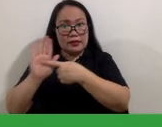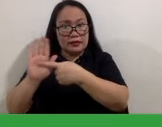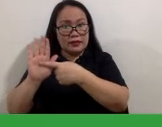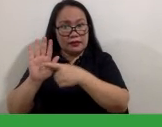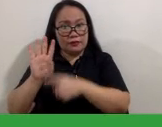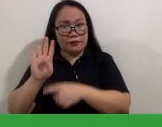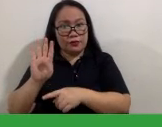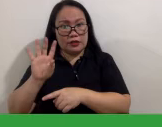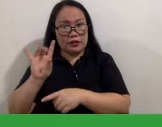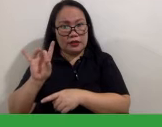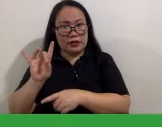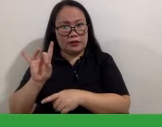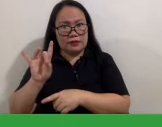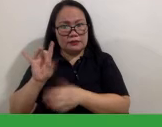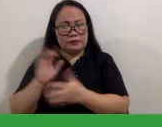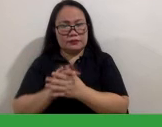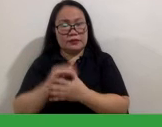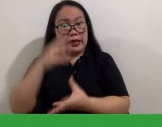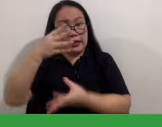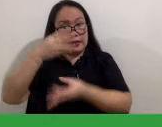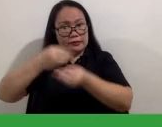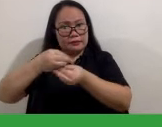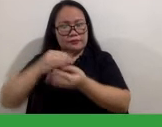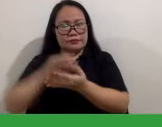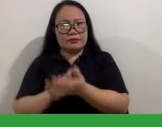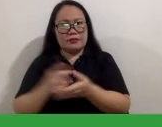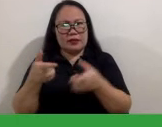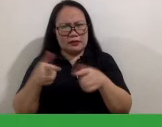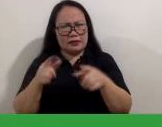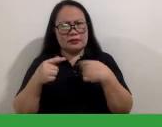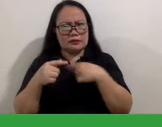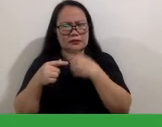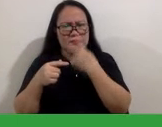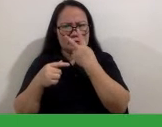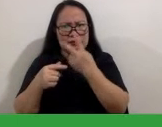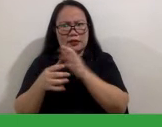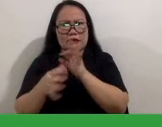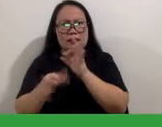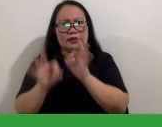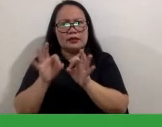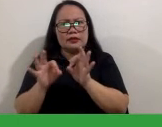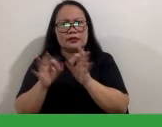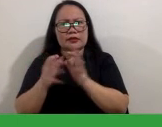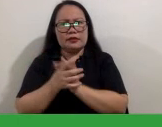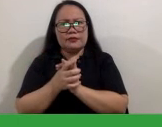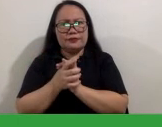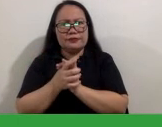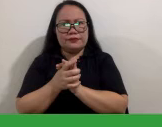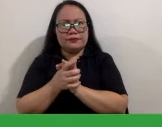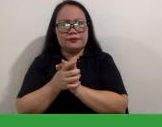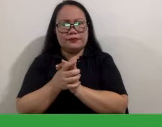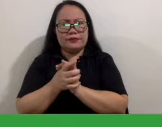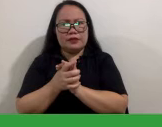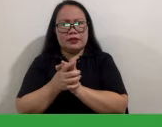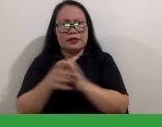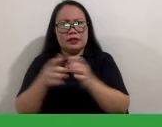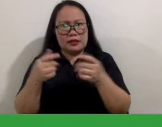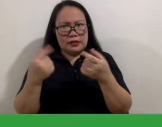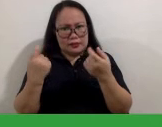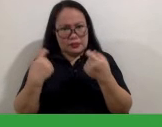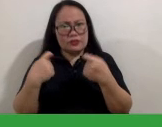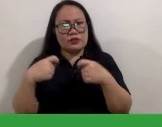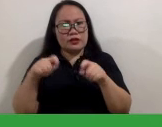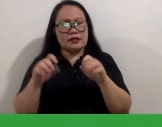Now, let us see. Tingnan nga natin kung makukuha natin ng negative 48 kung hindi natin gagamitan ng